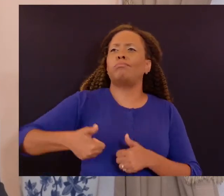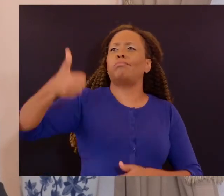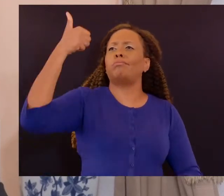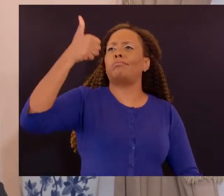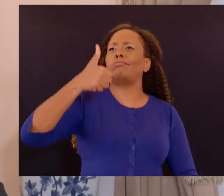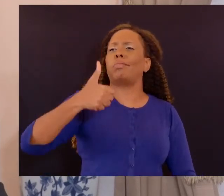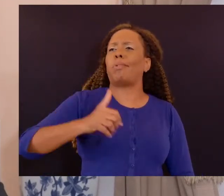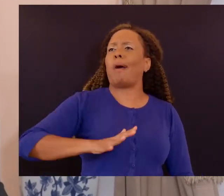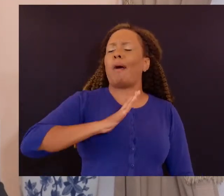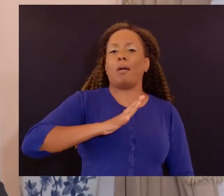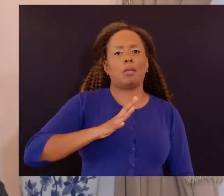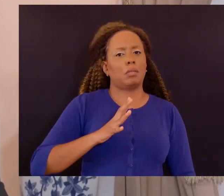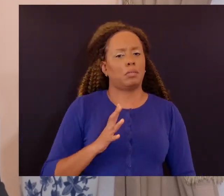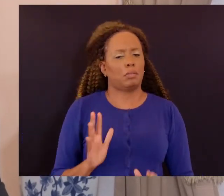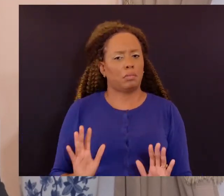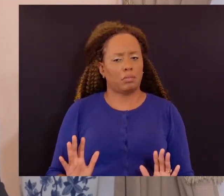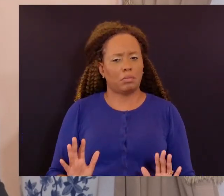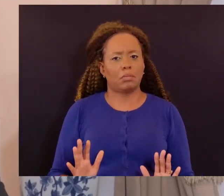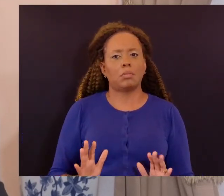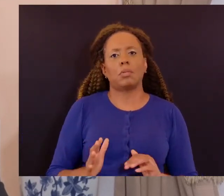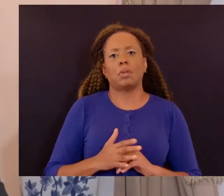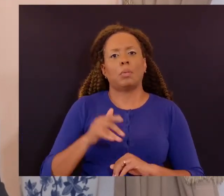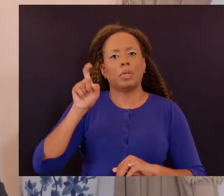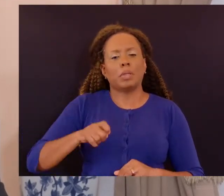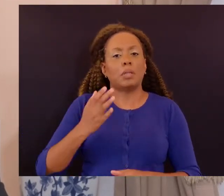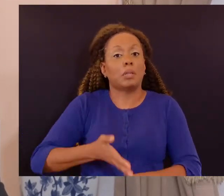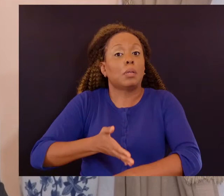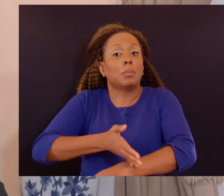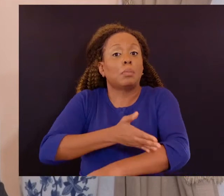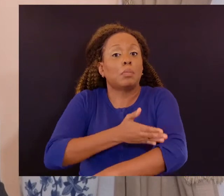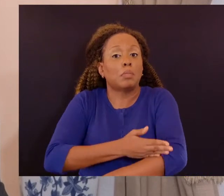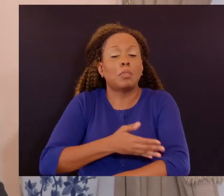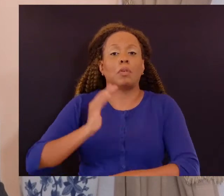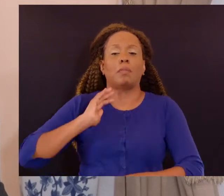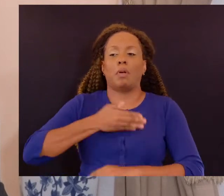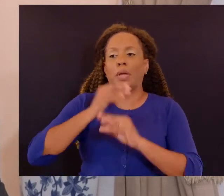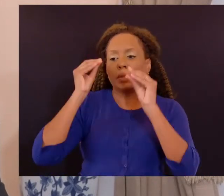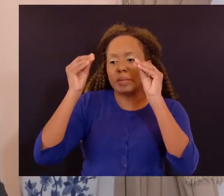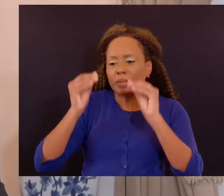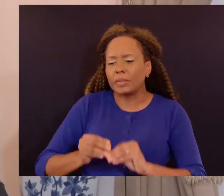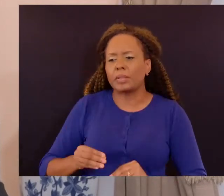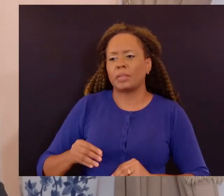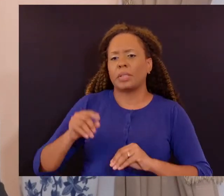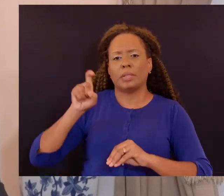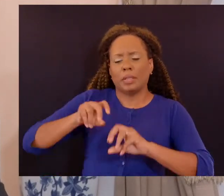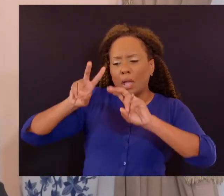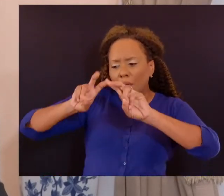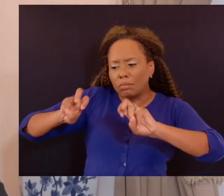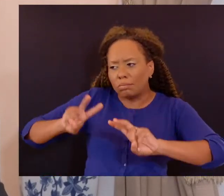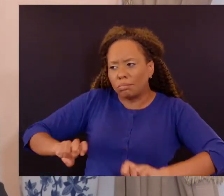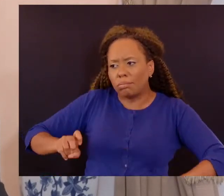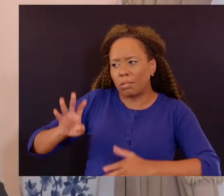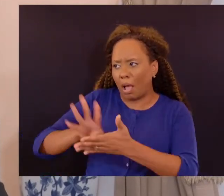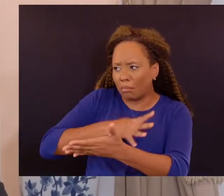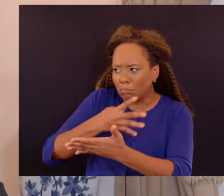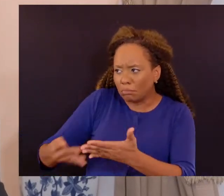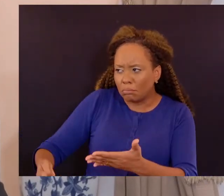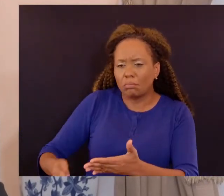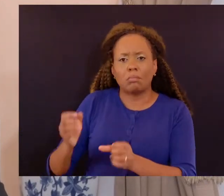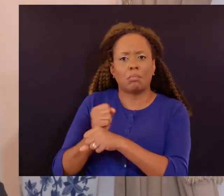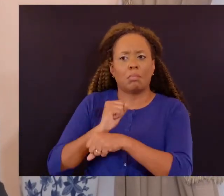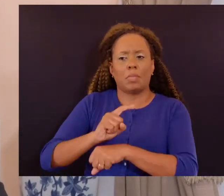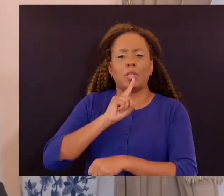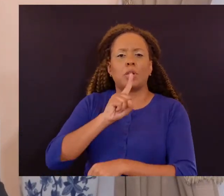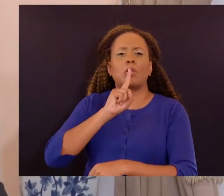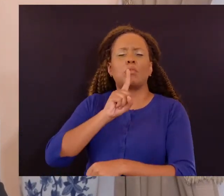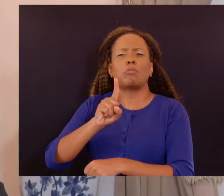we improve the quality of teaching, we look at the curriculum in greater detail and try to ensure that the curriculum is as relevant